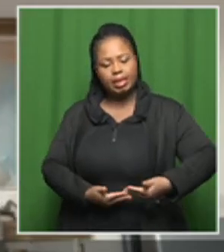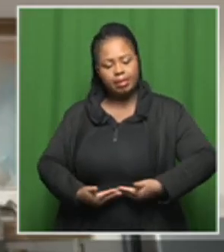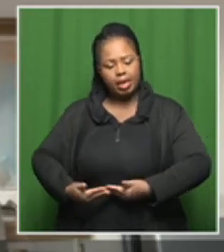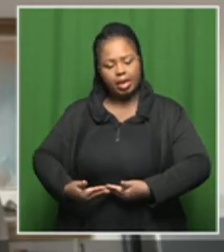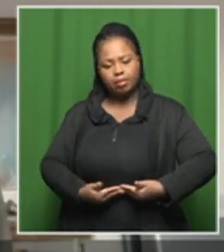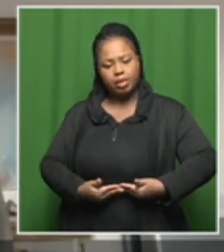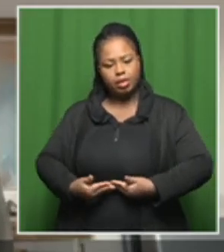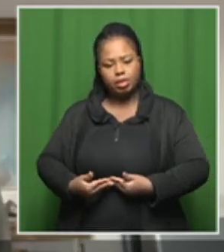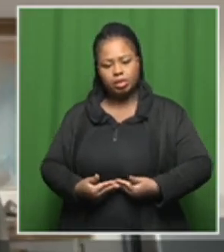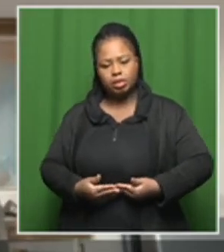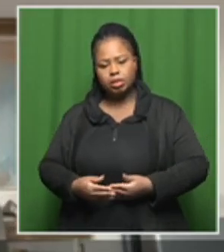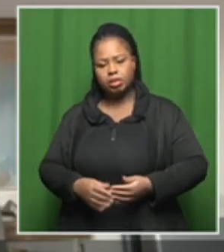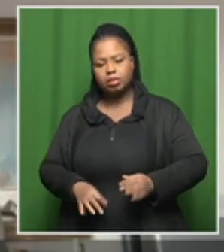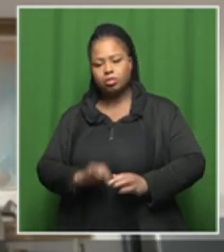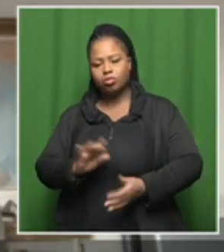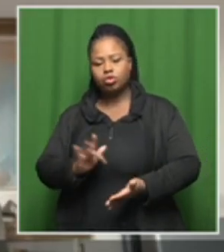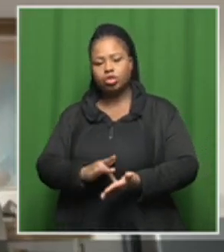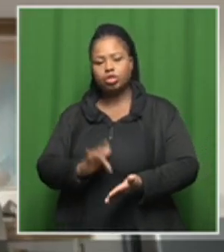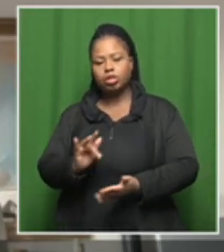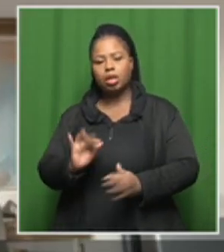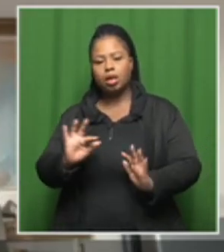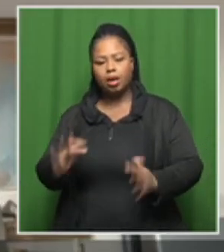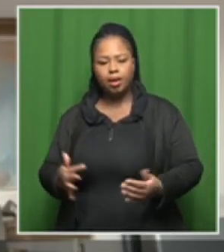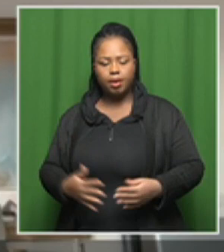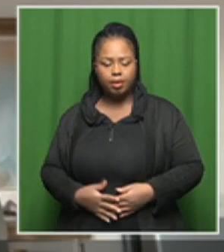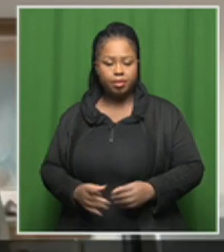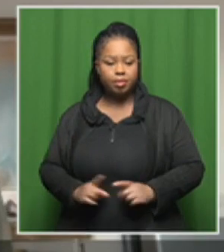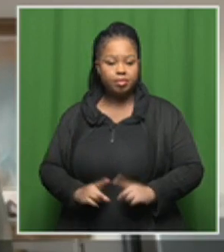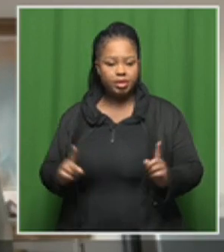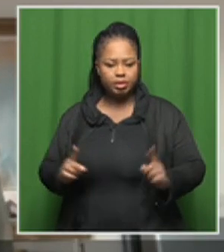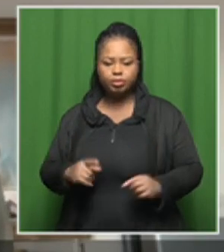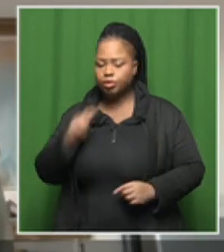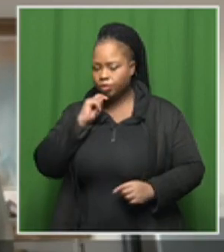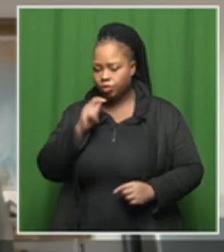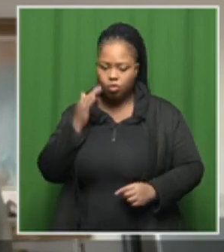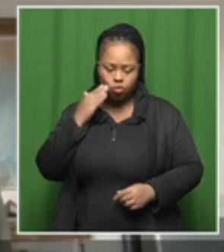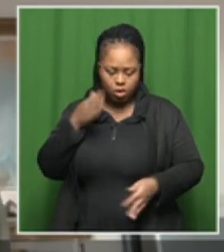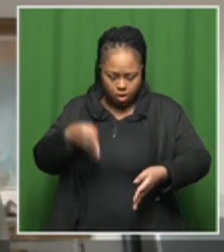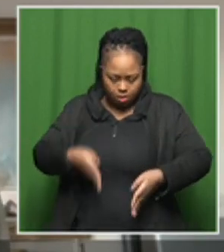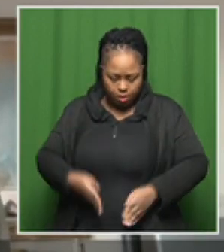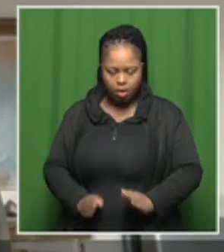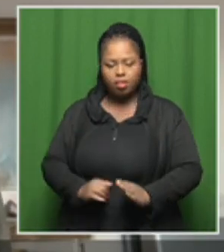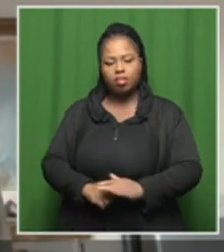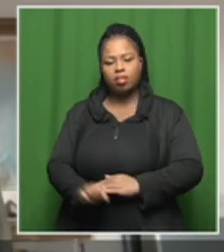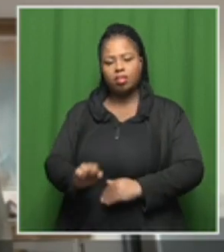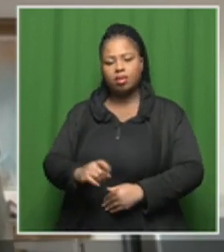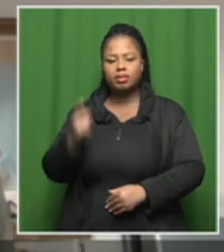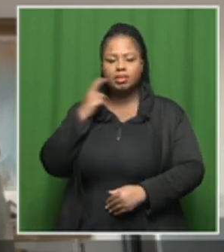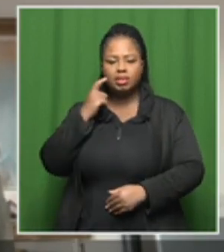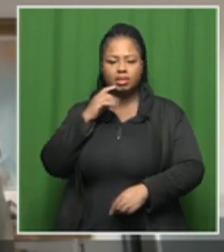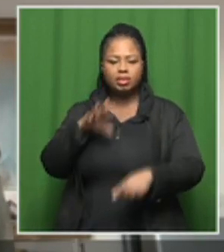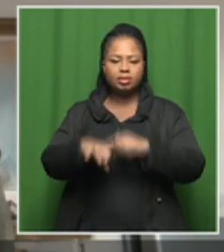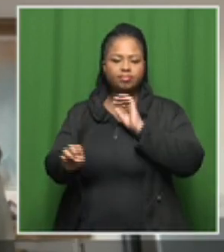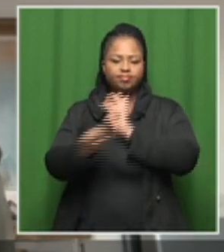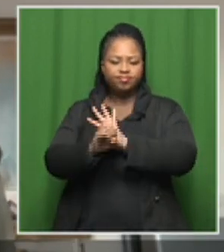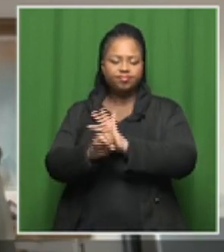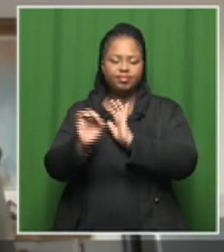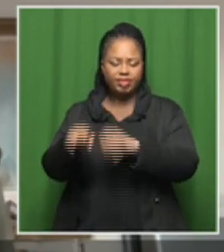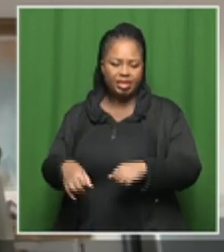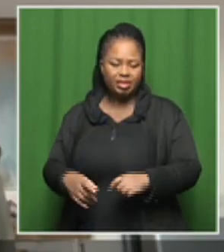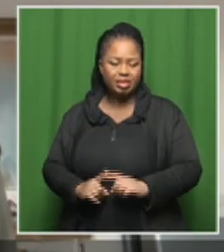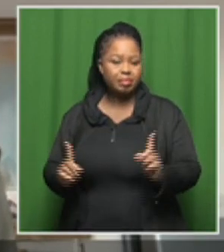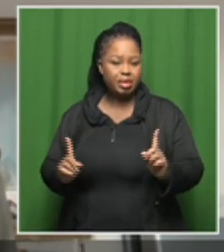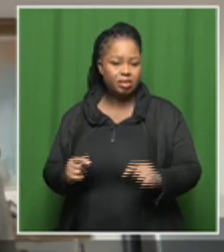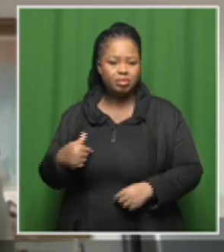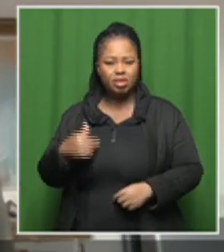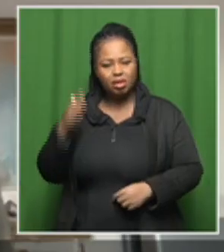always pick it up in a scan, but you will certainly see it at birth. And I think, I don't know, I realize